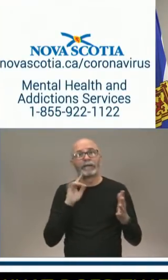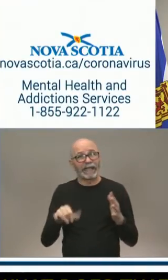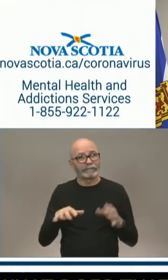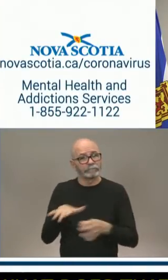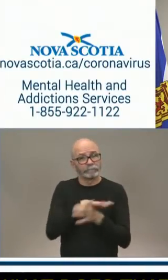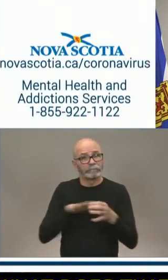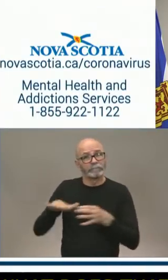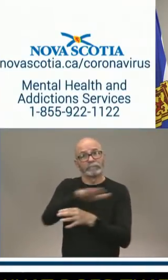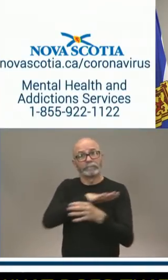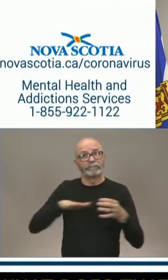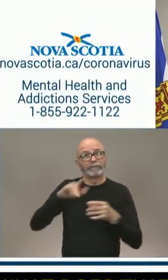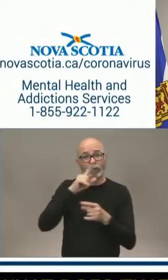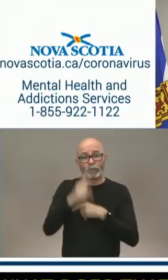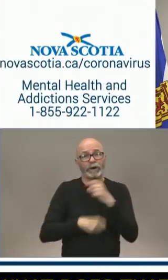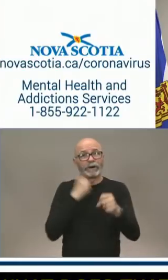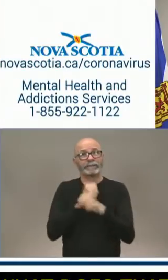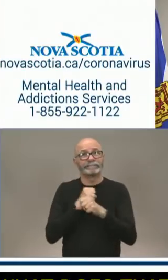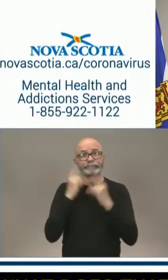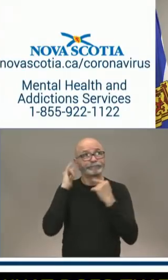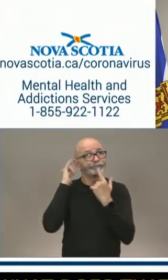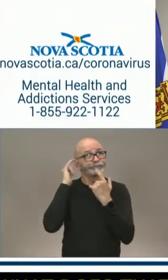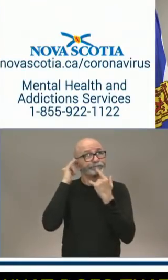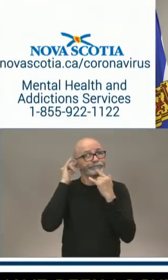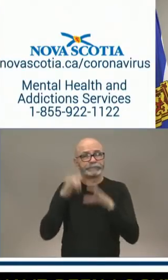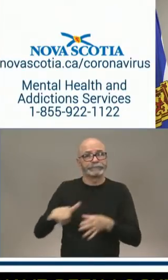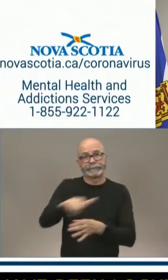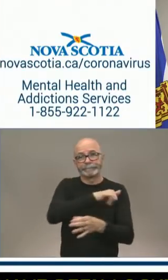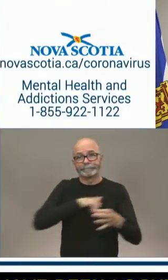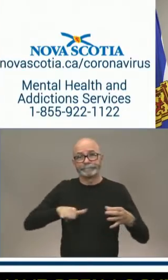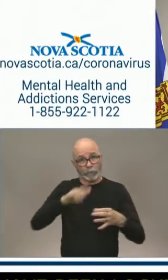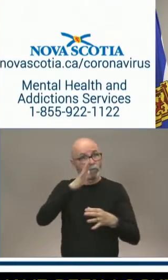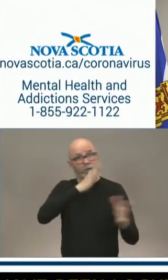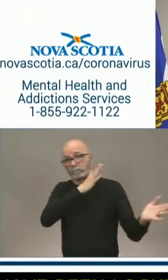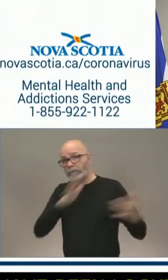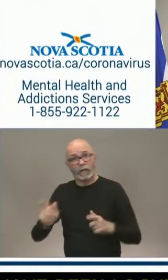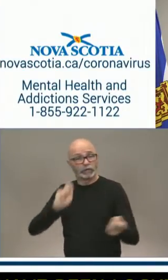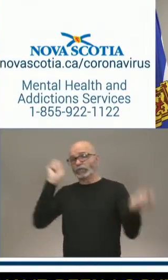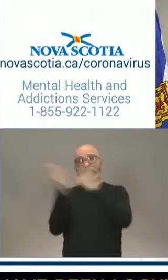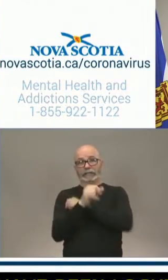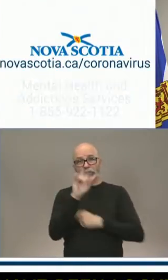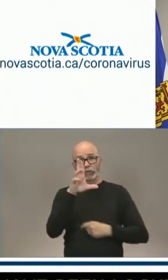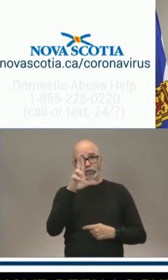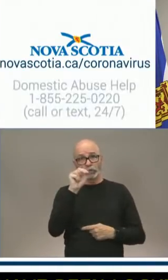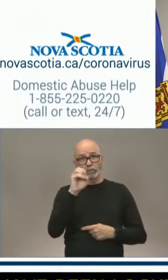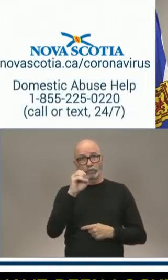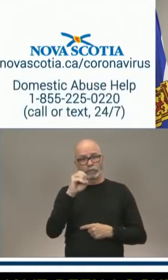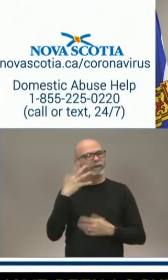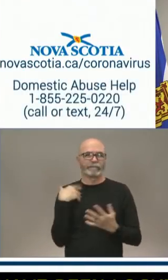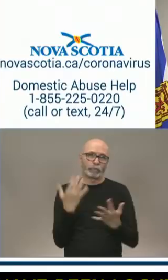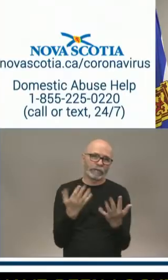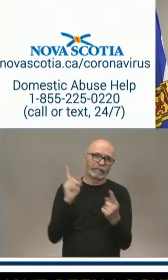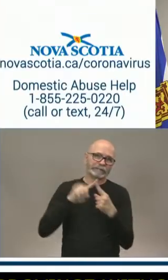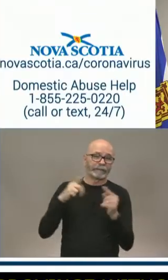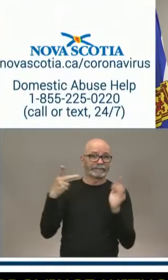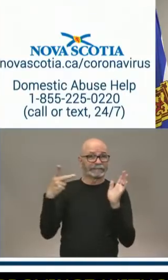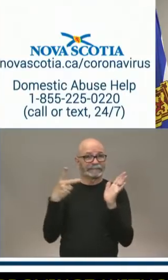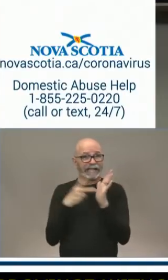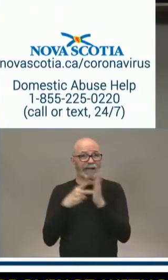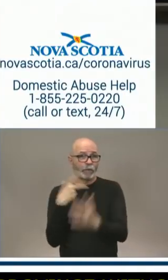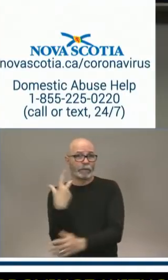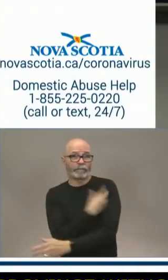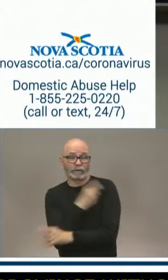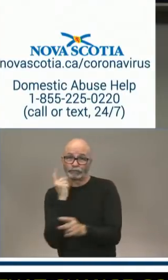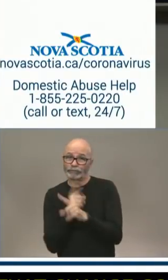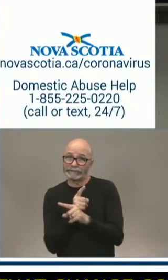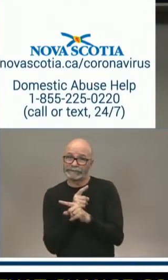now. Would that change come June, or do we have to wait for that second dose? So there's a lot